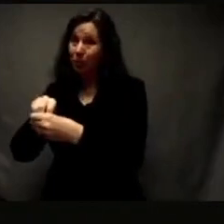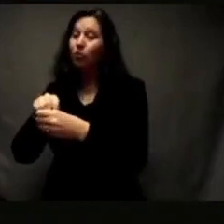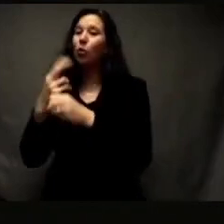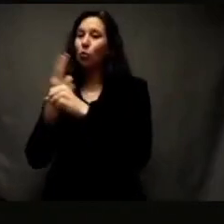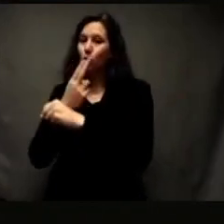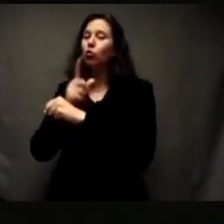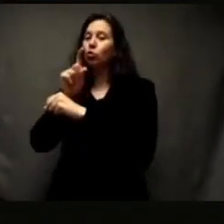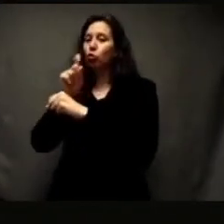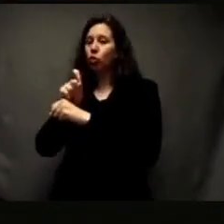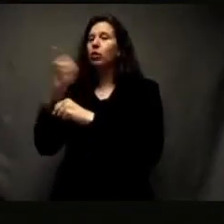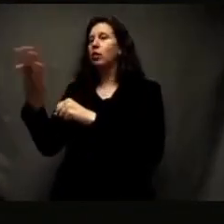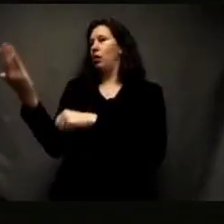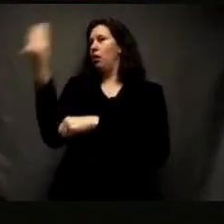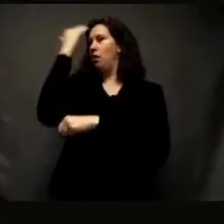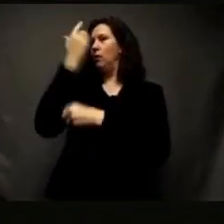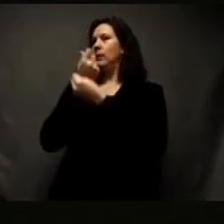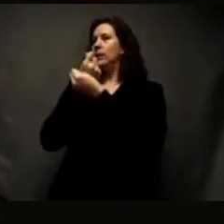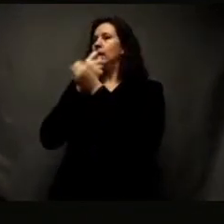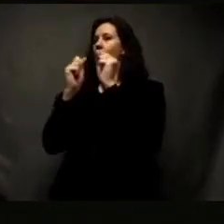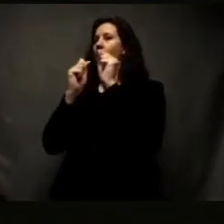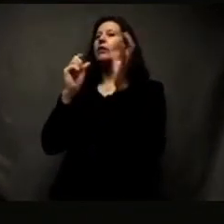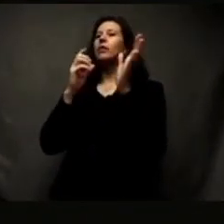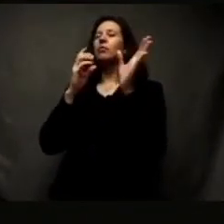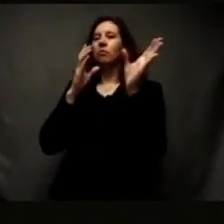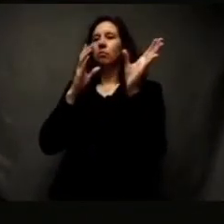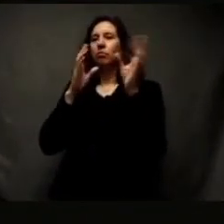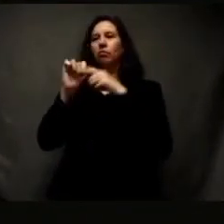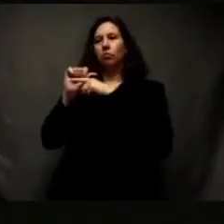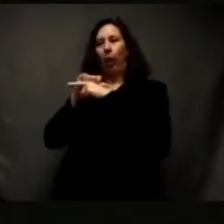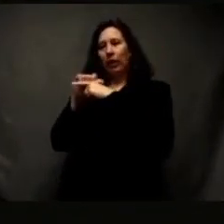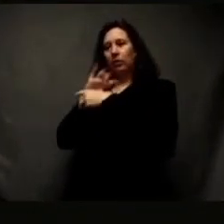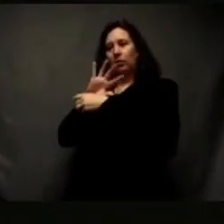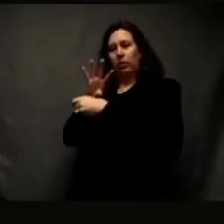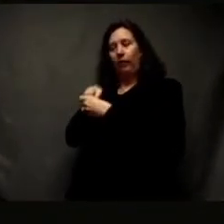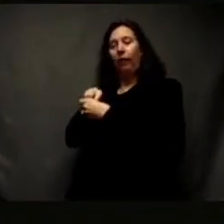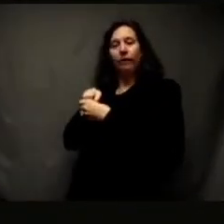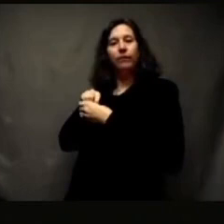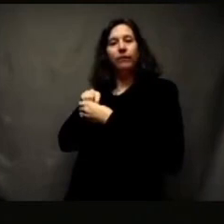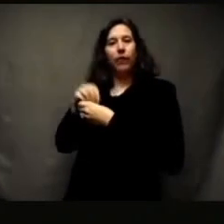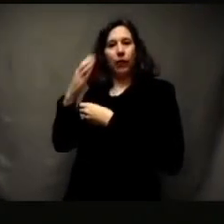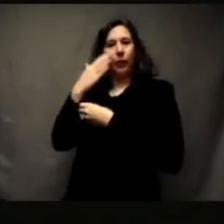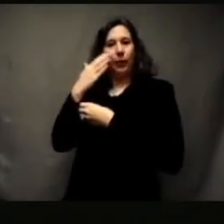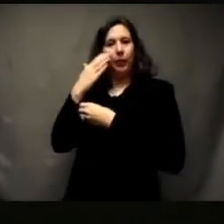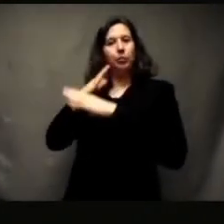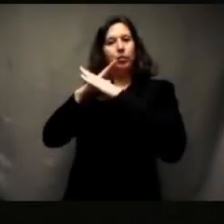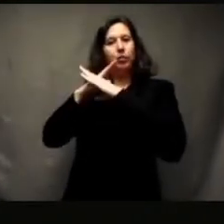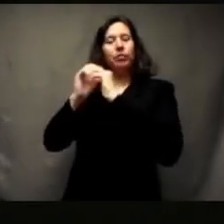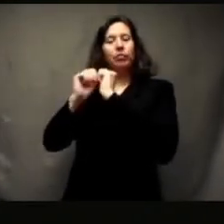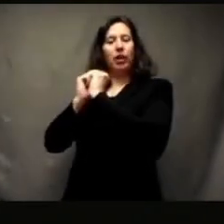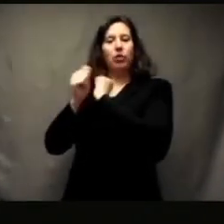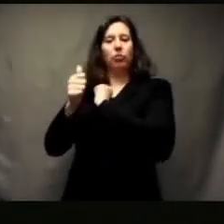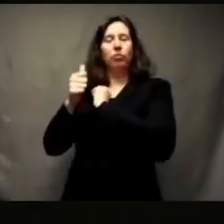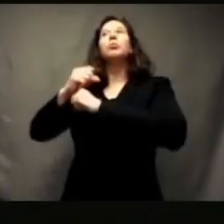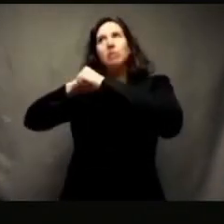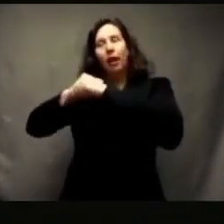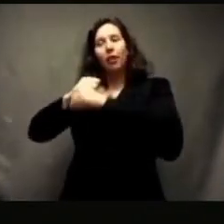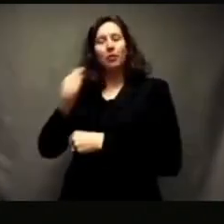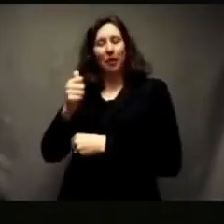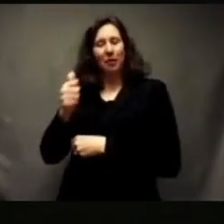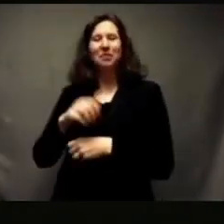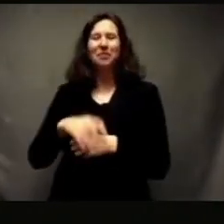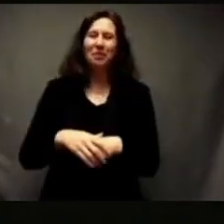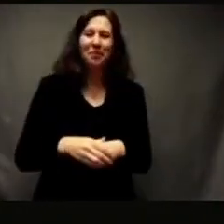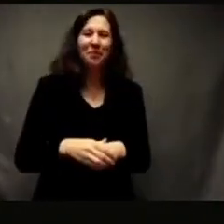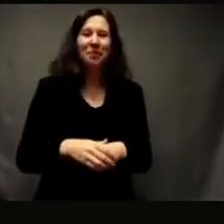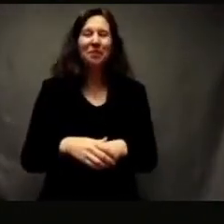go in with some sort of safe practices ready. So for transitioning, we'd say one conversation to have before a child gets on Scratch